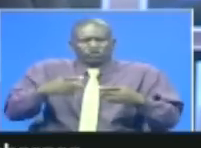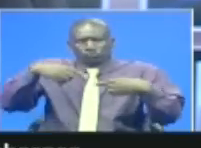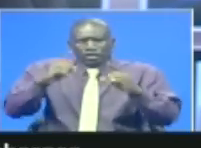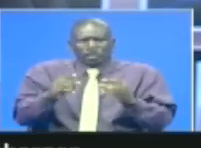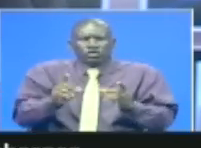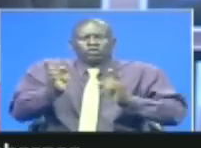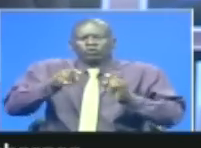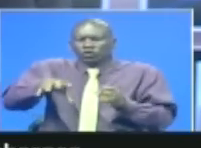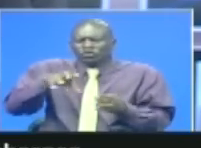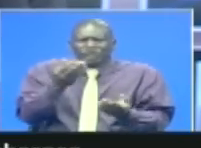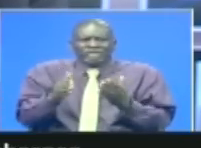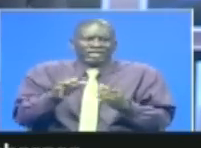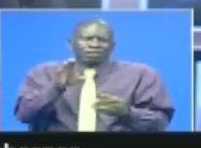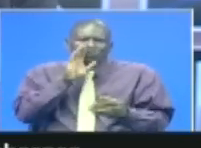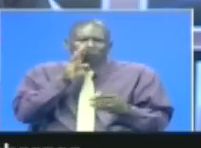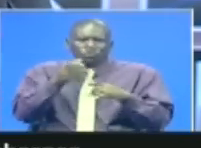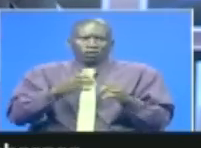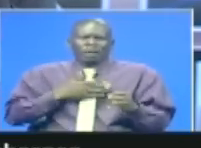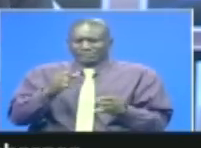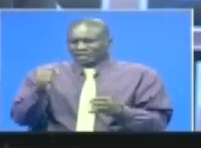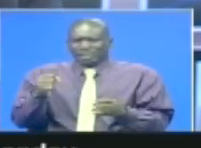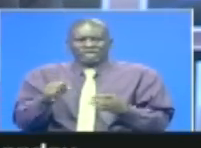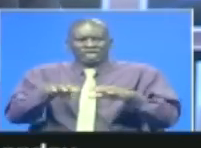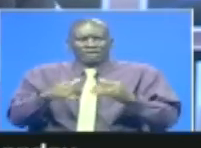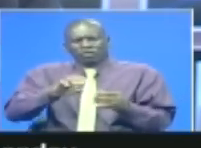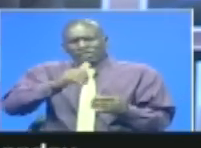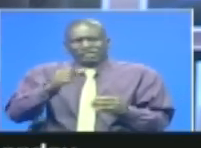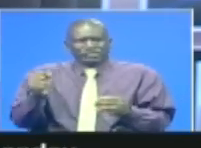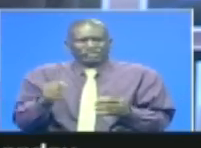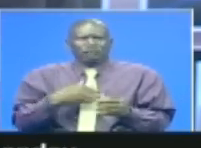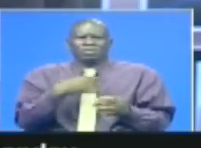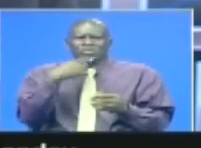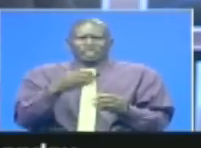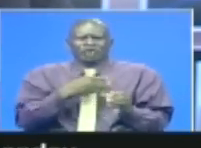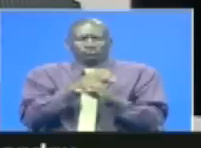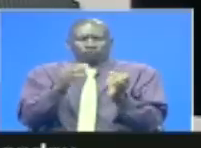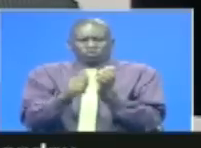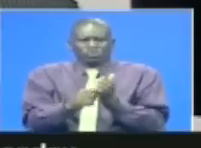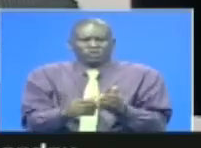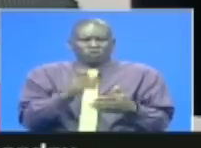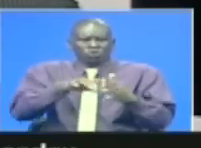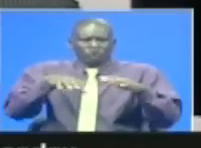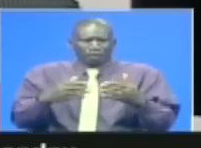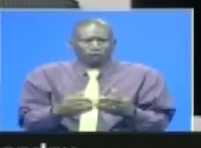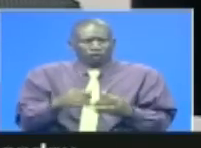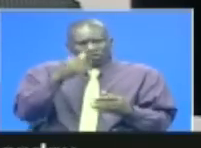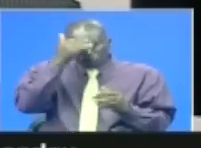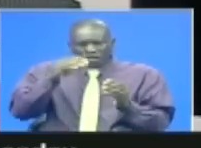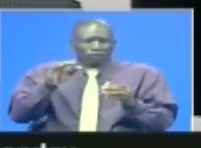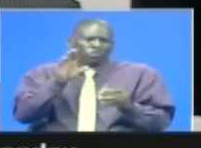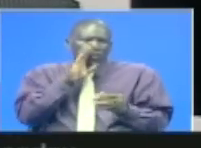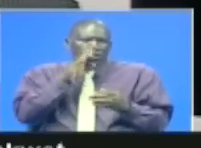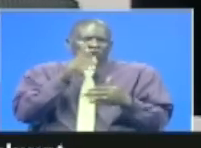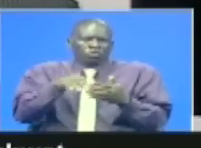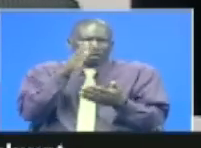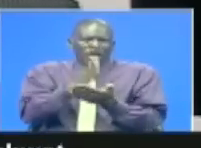not find any propaganda from my side about the other side. I'm saying they have no issues. What about, forget propaganda, what you actually